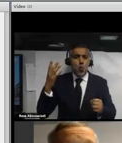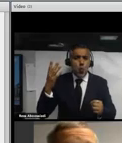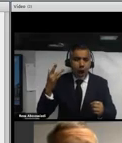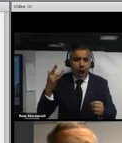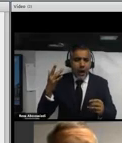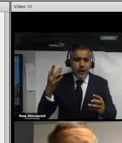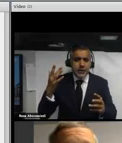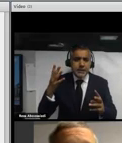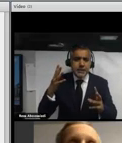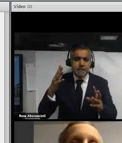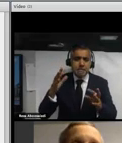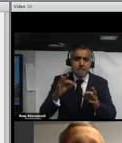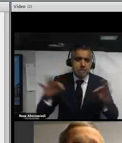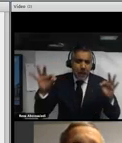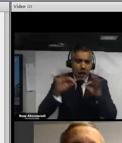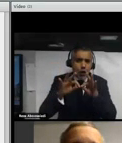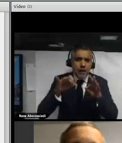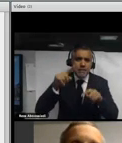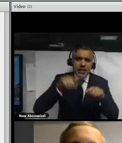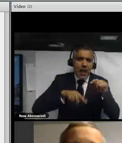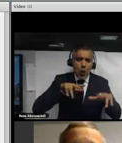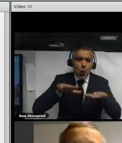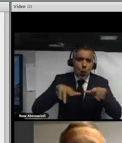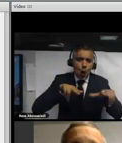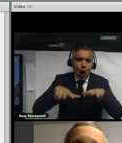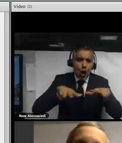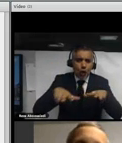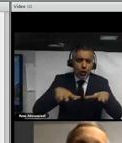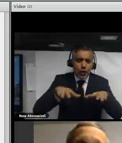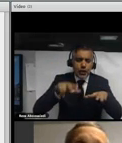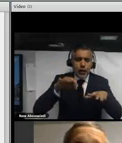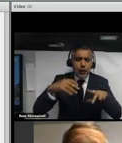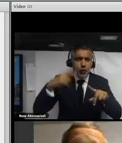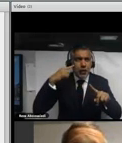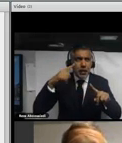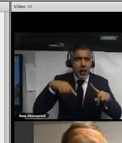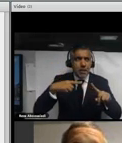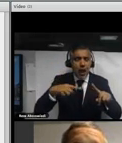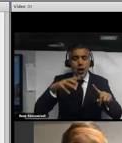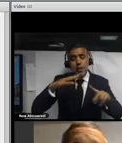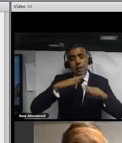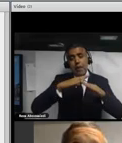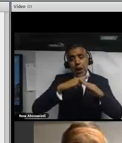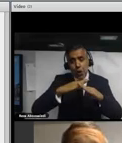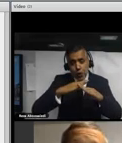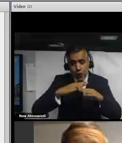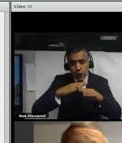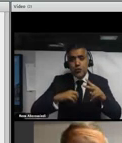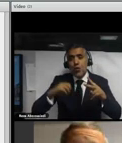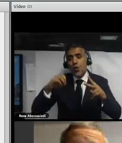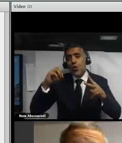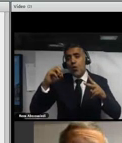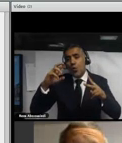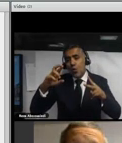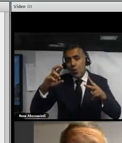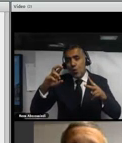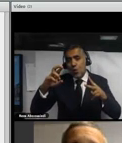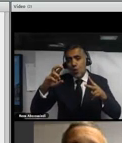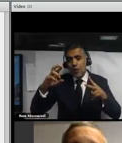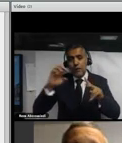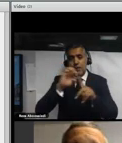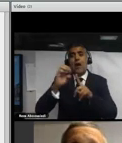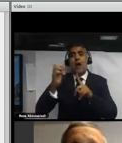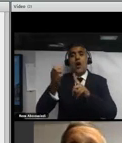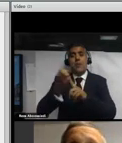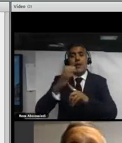can't walk when it comes to thinking about how barriers in the environment